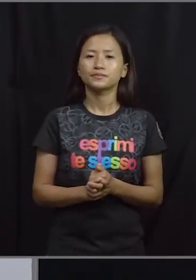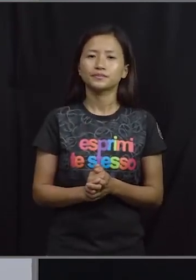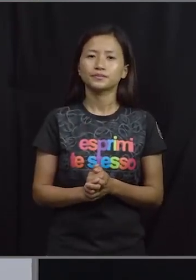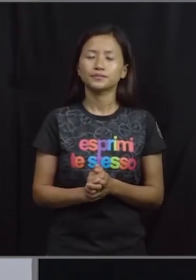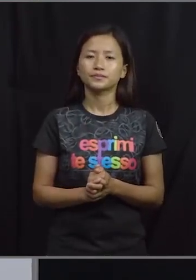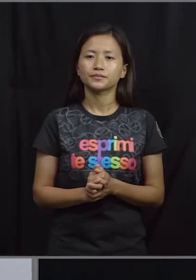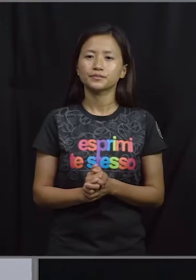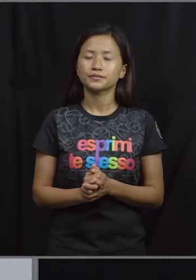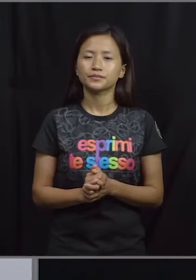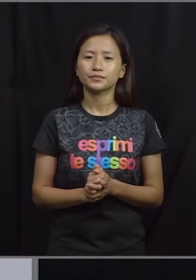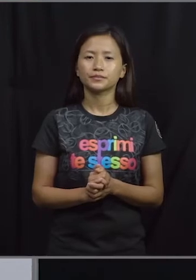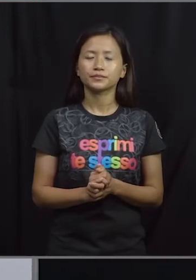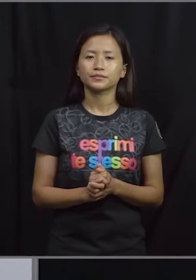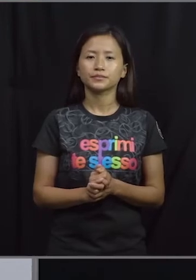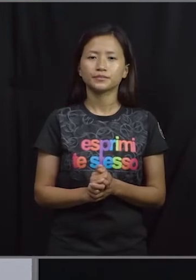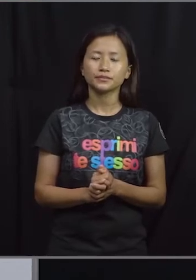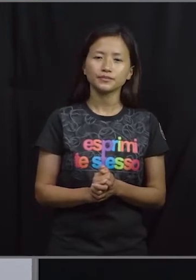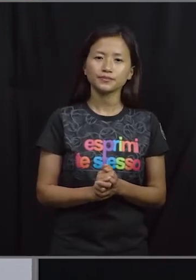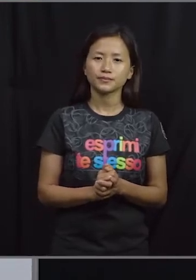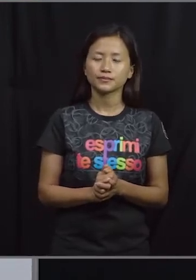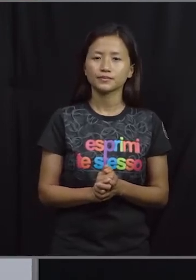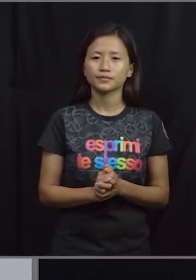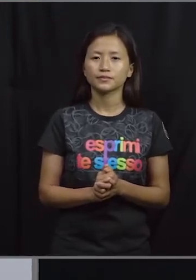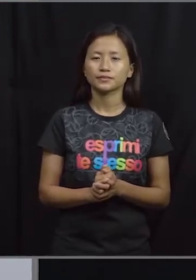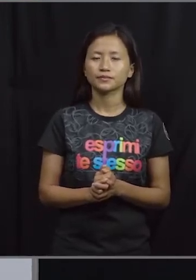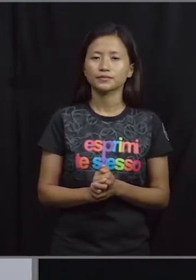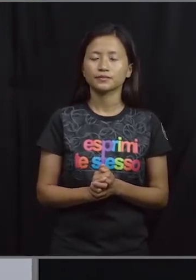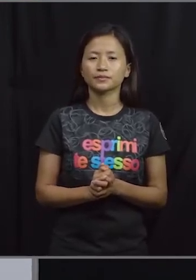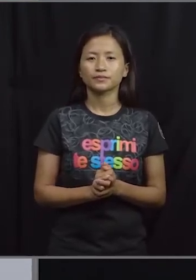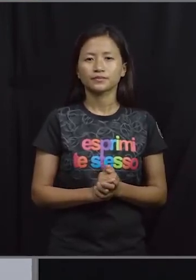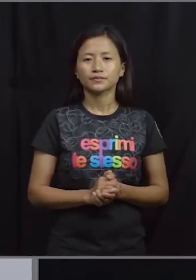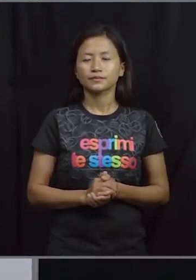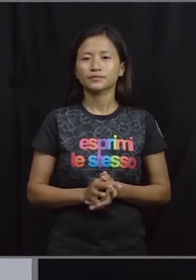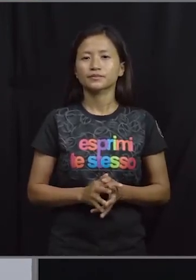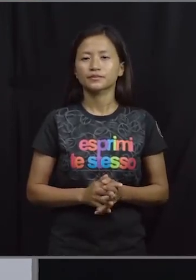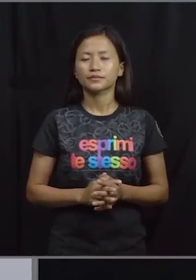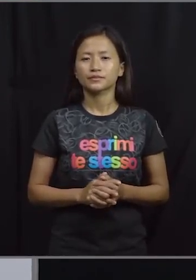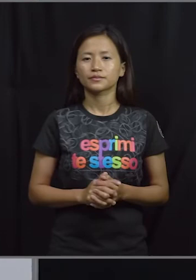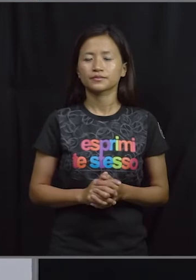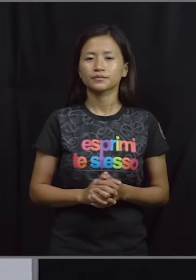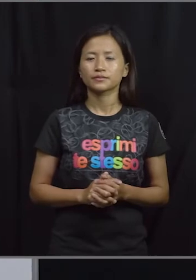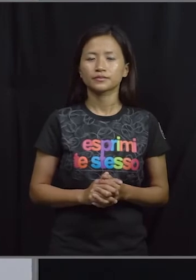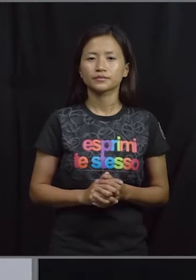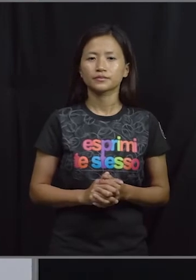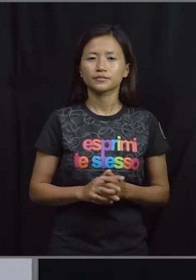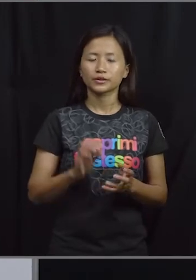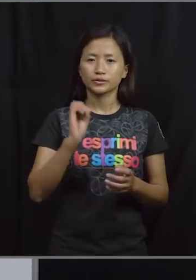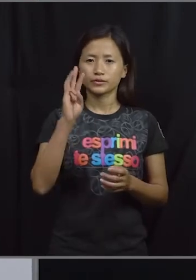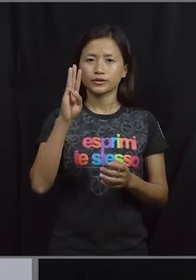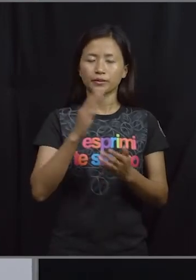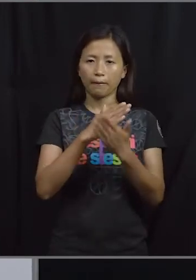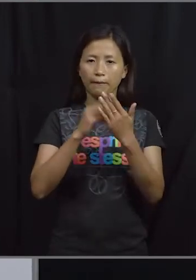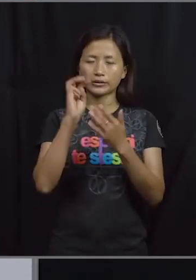Okay, 2 0 -1 and -1. All right. Then for this 3 by 3